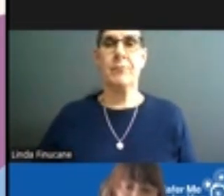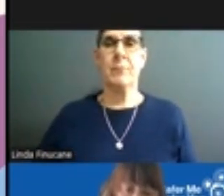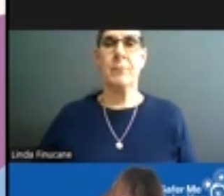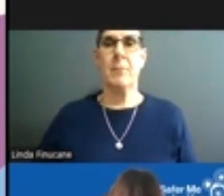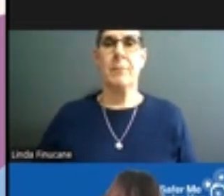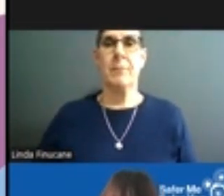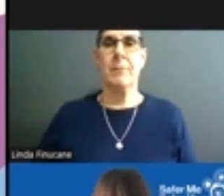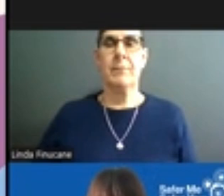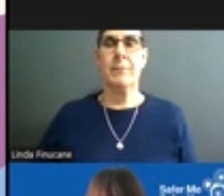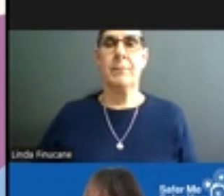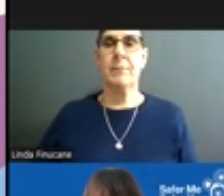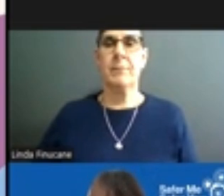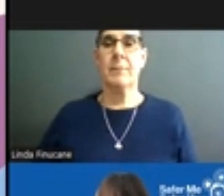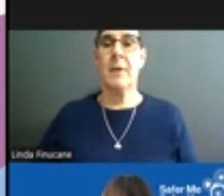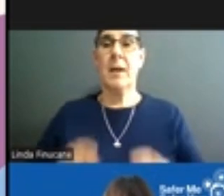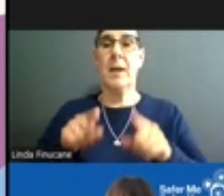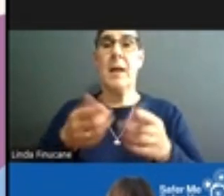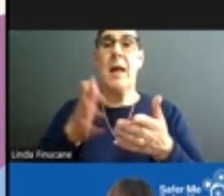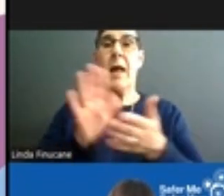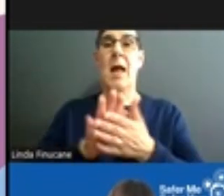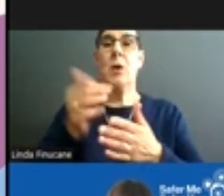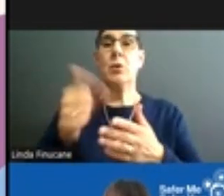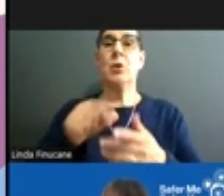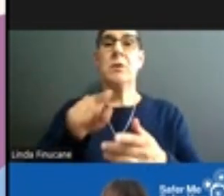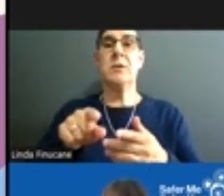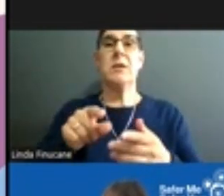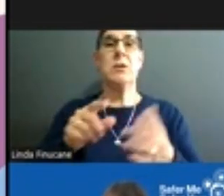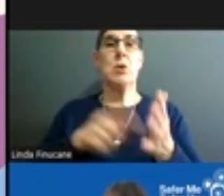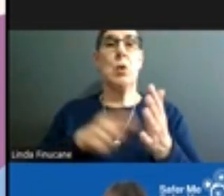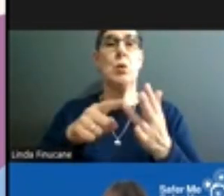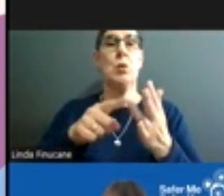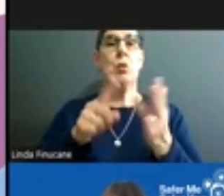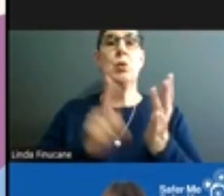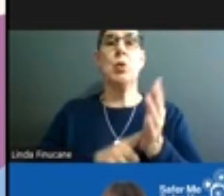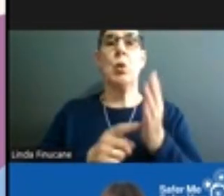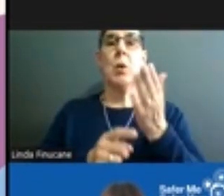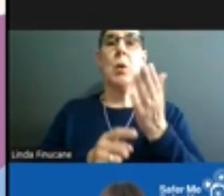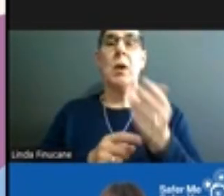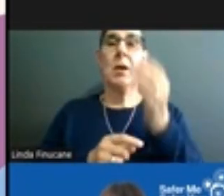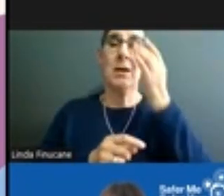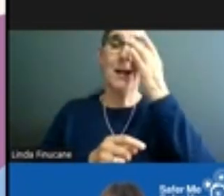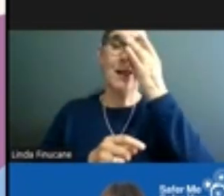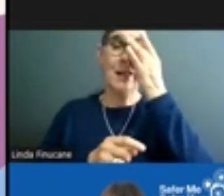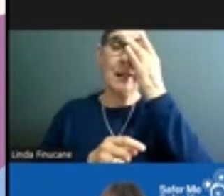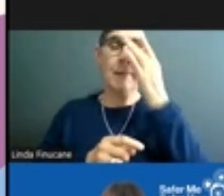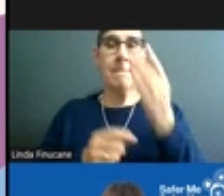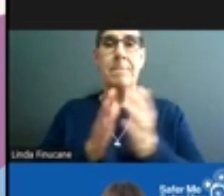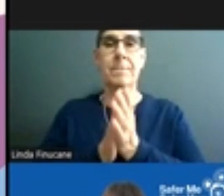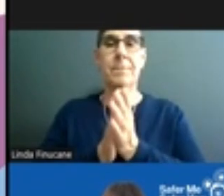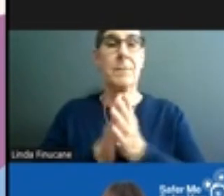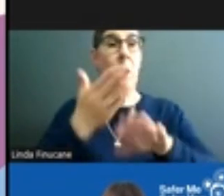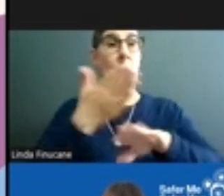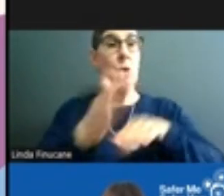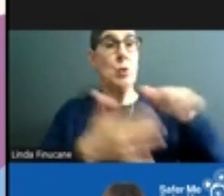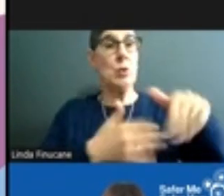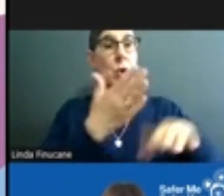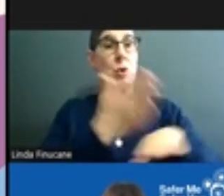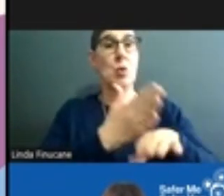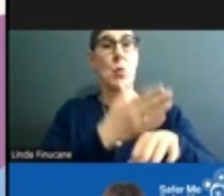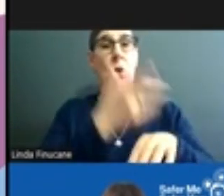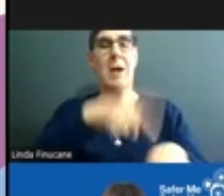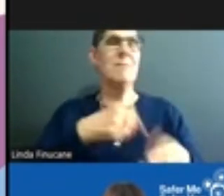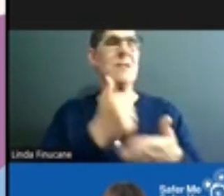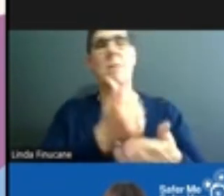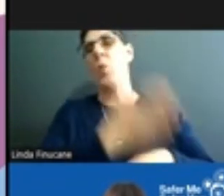see this being used is hopefully, depending on whether it's a brand new social worker or somebody, a social worker,